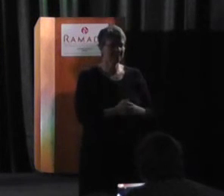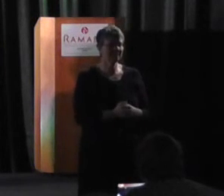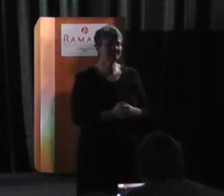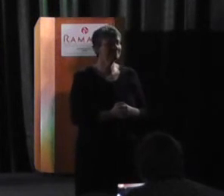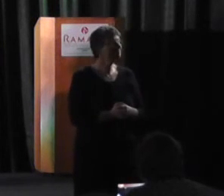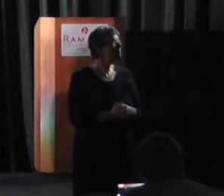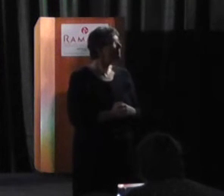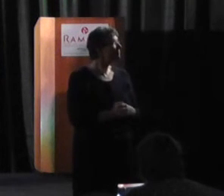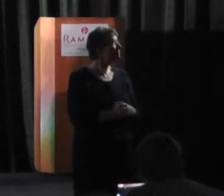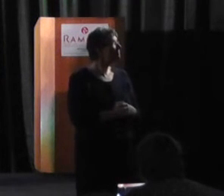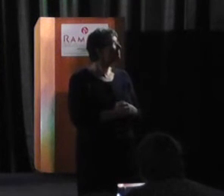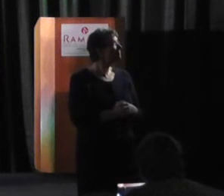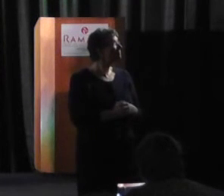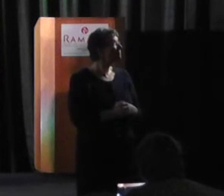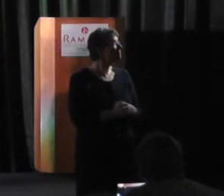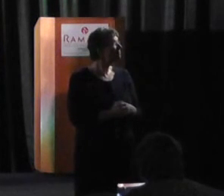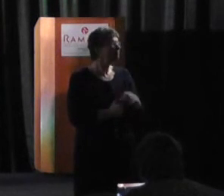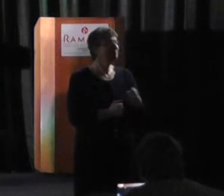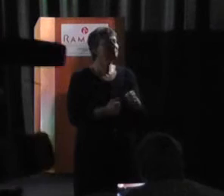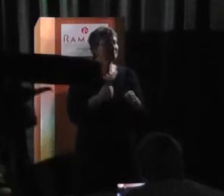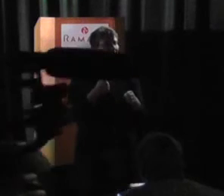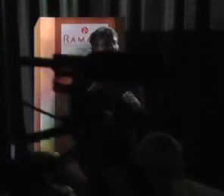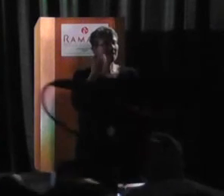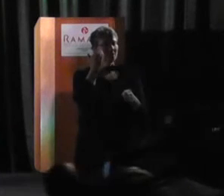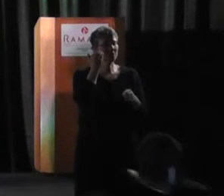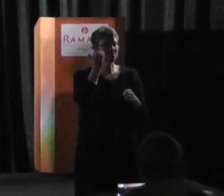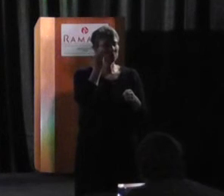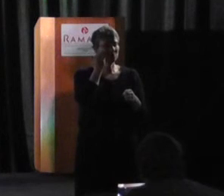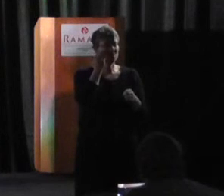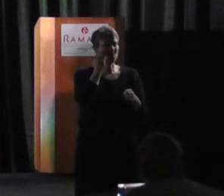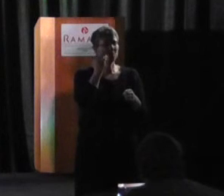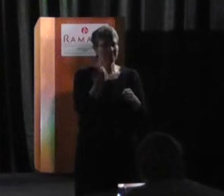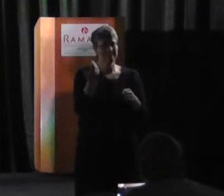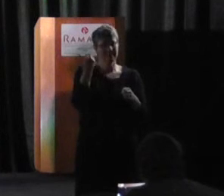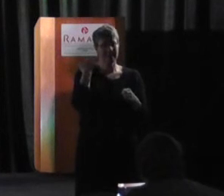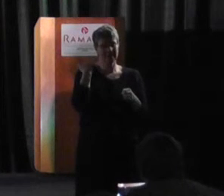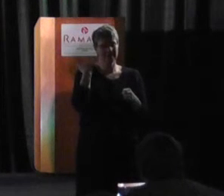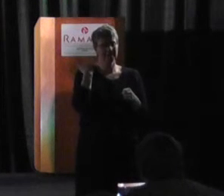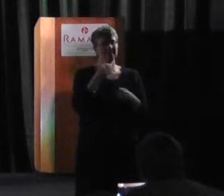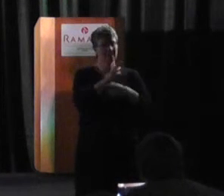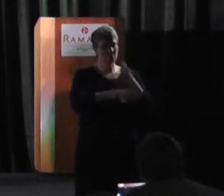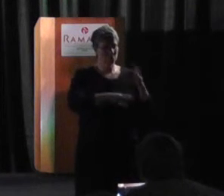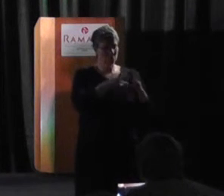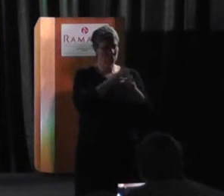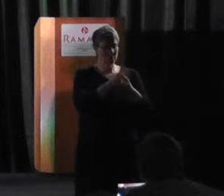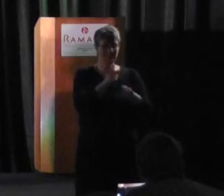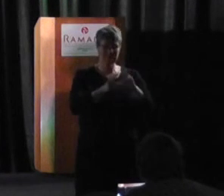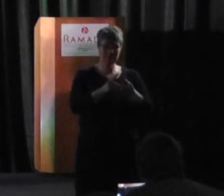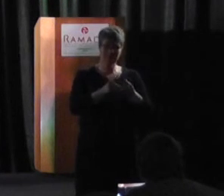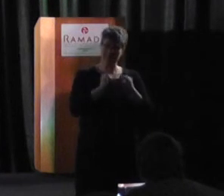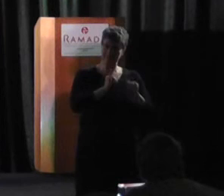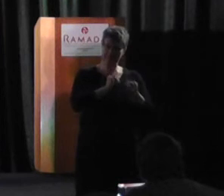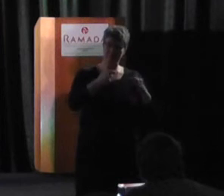one time in our world that people like me were hidden,